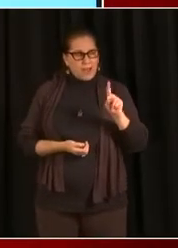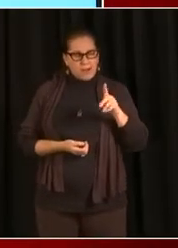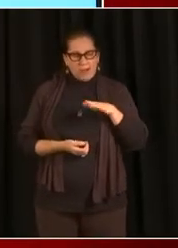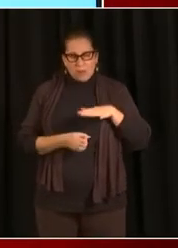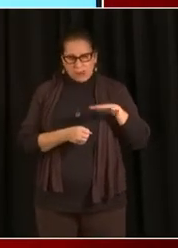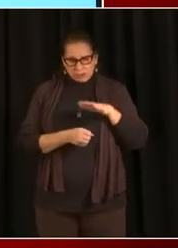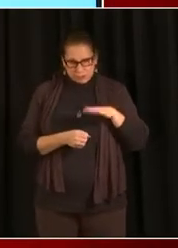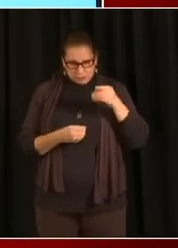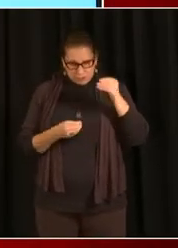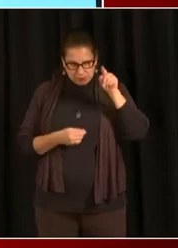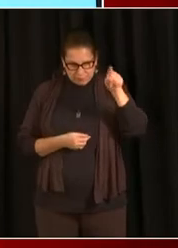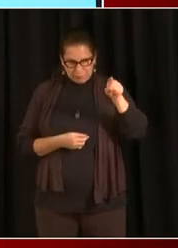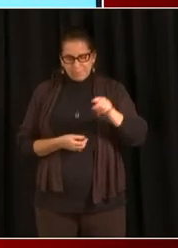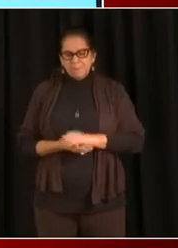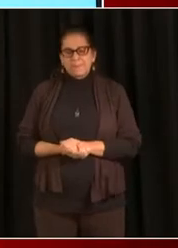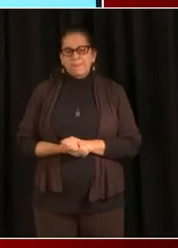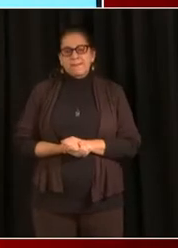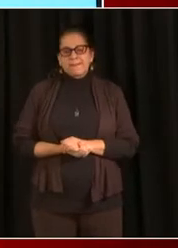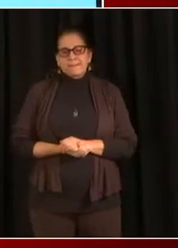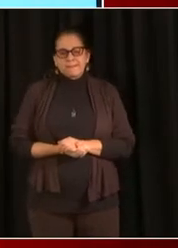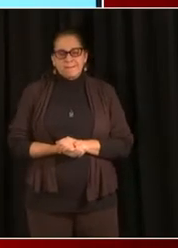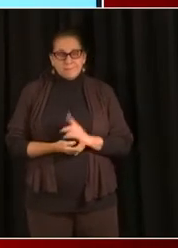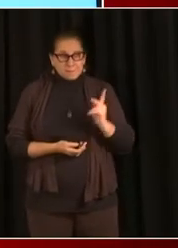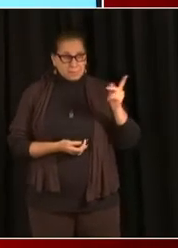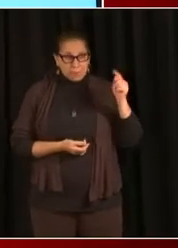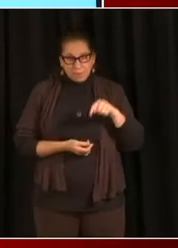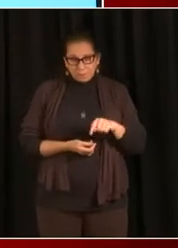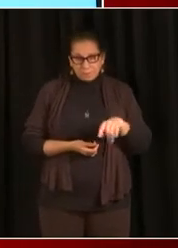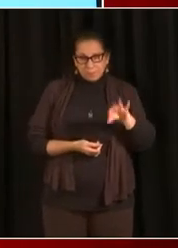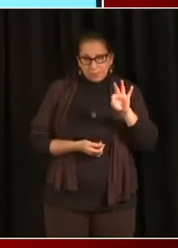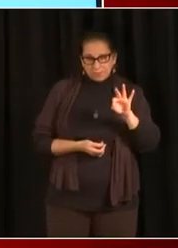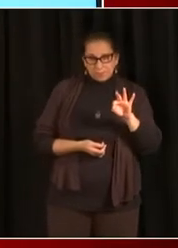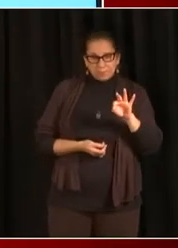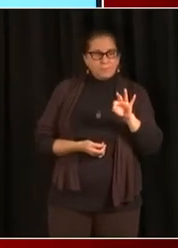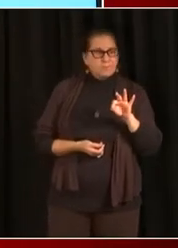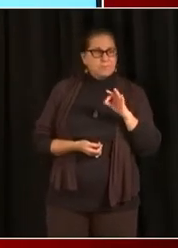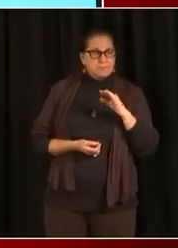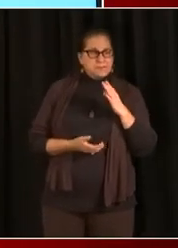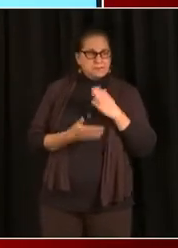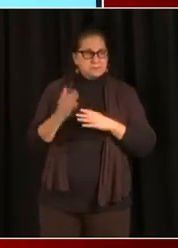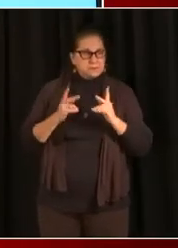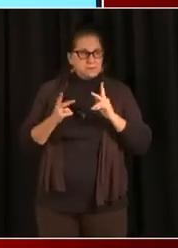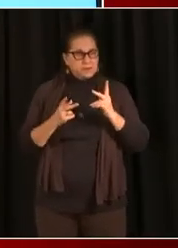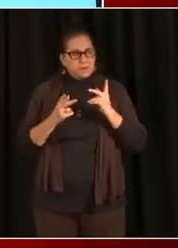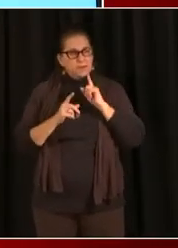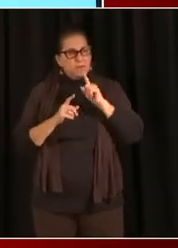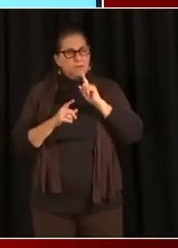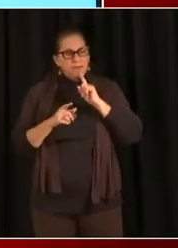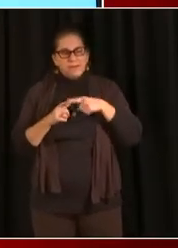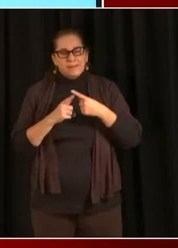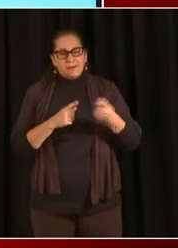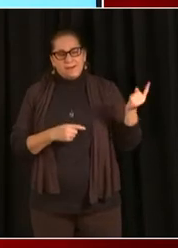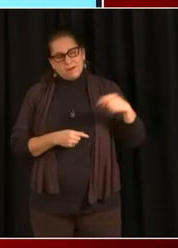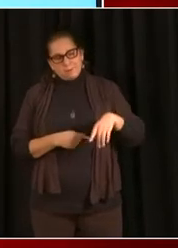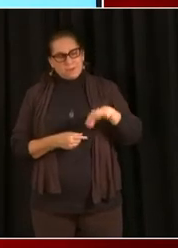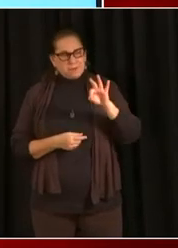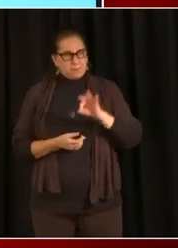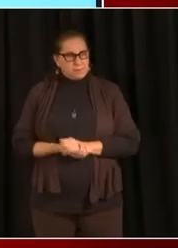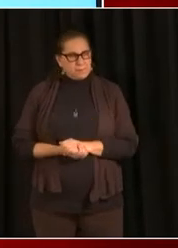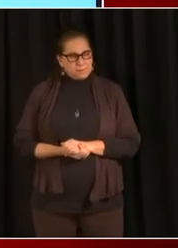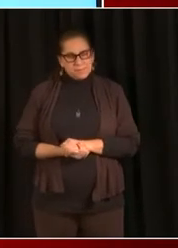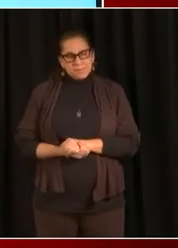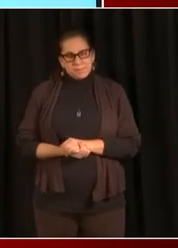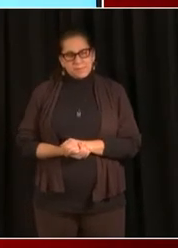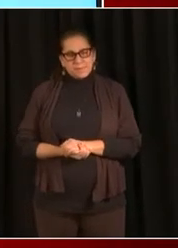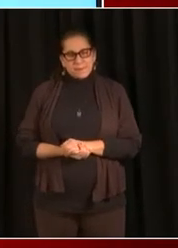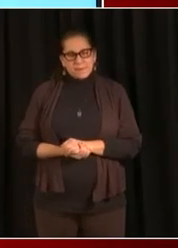really sweet that they still feel that we're a touchstone for them and they will come. Absolutely. Reynolds, I got to ask you